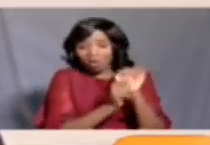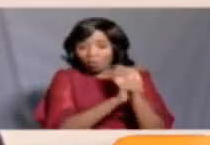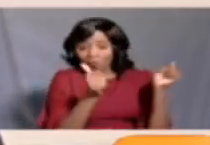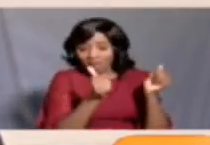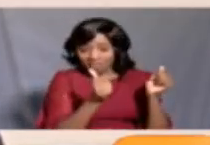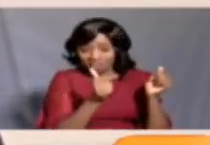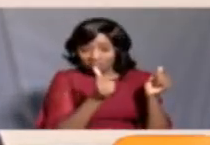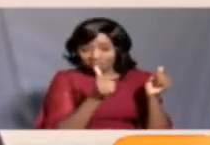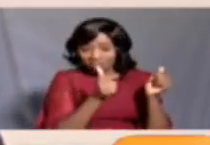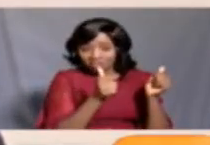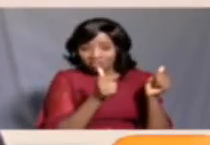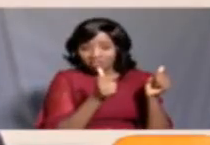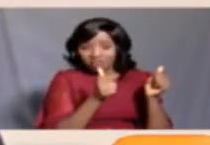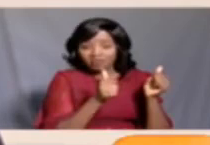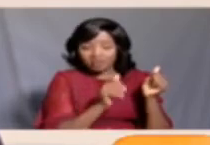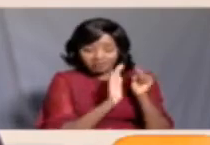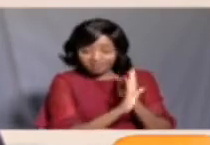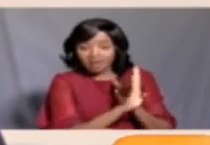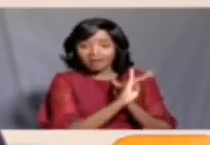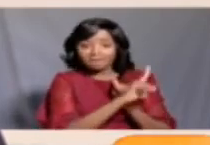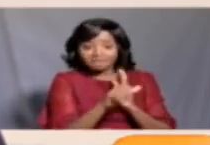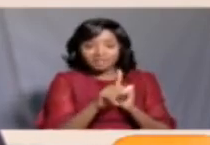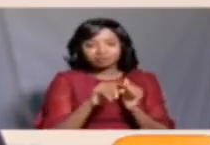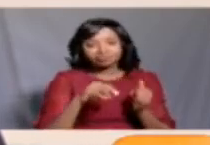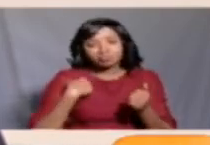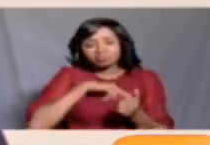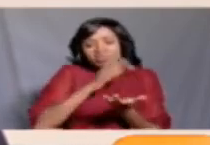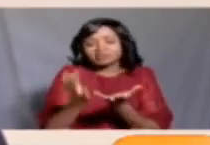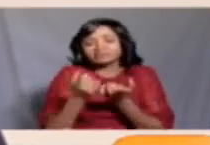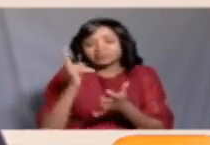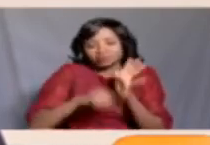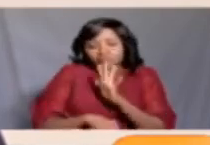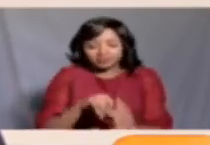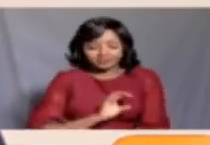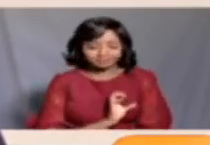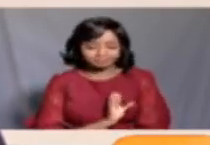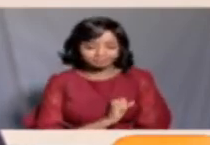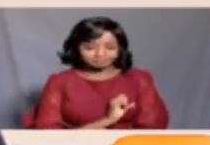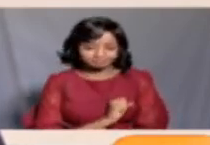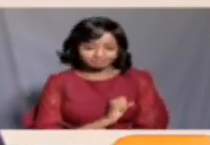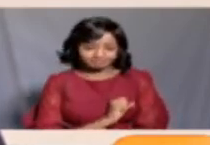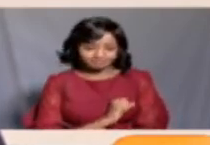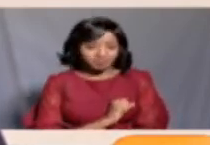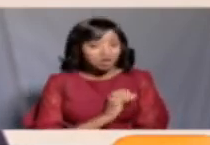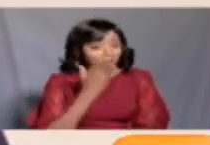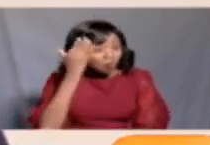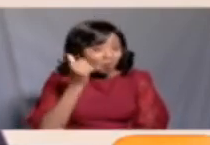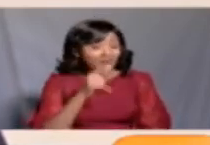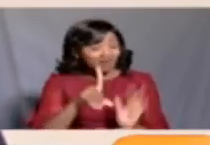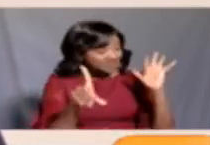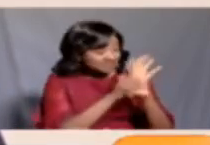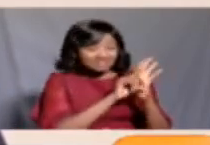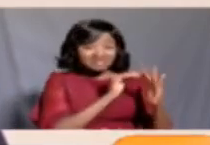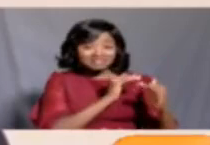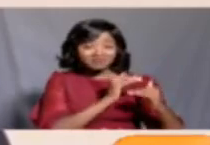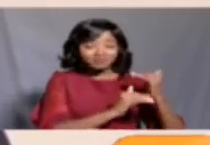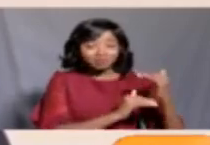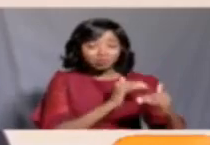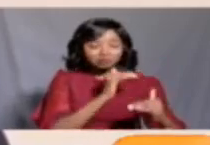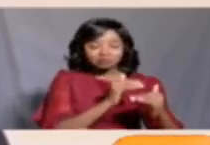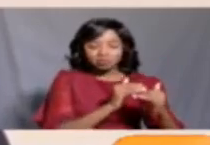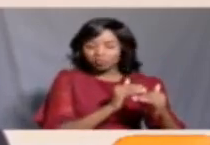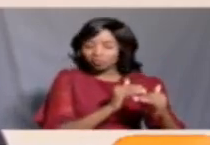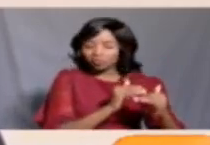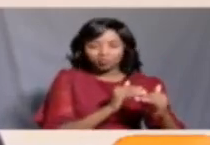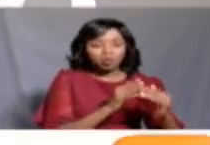take a matter of you know, of patience on our end, because legislative processes take a long time. Yeah. I remember when we were involved with